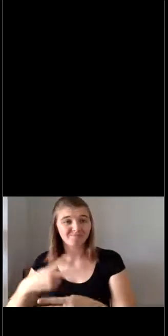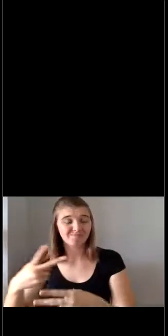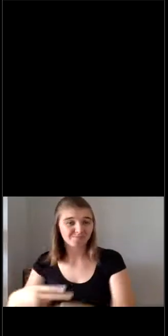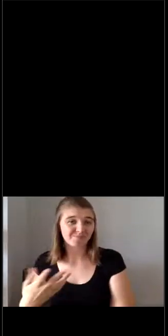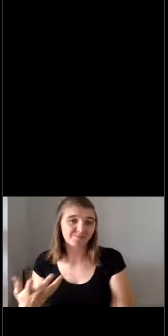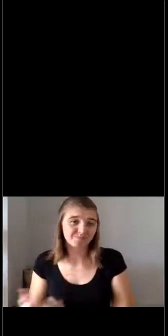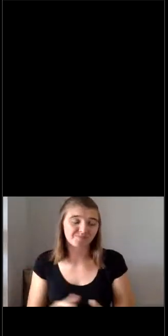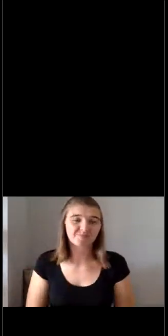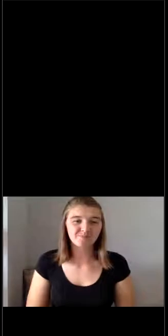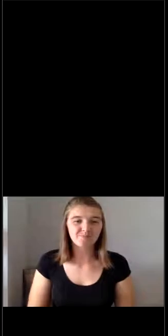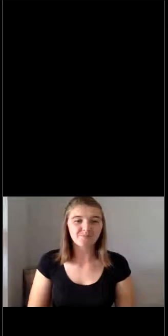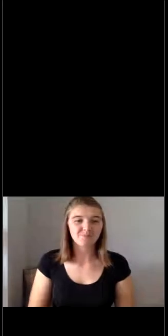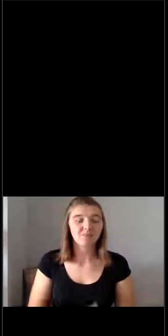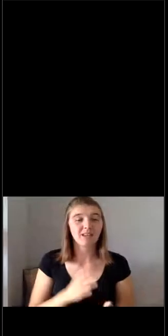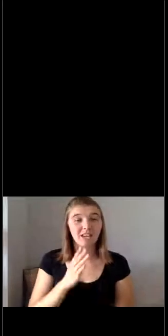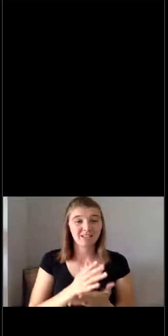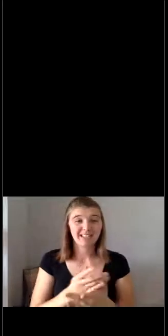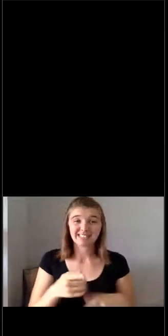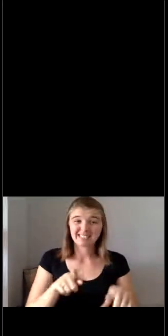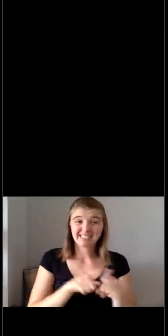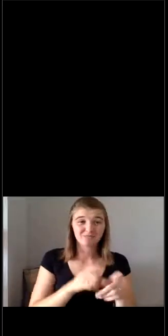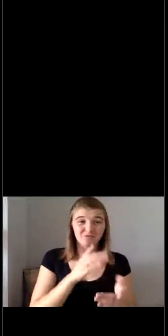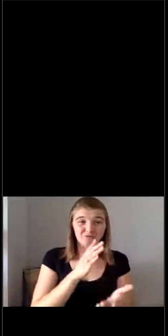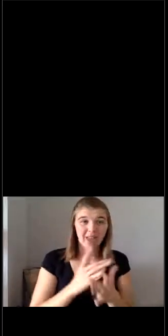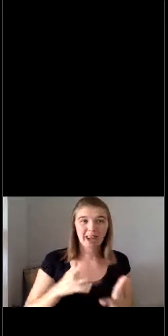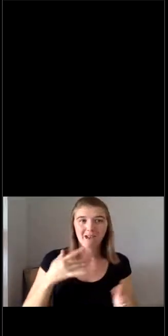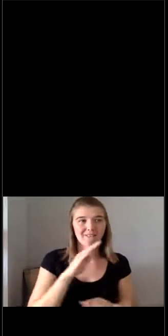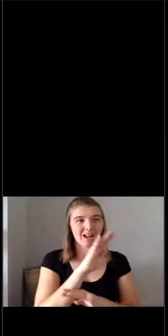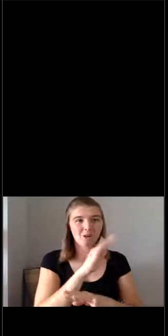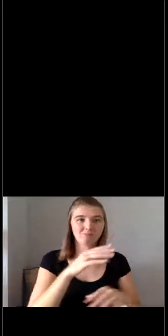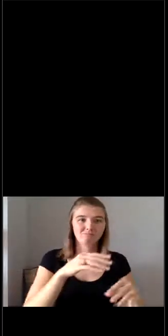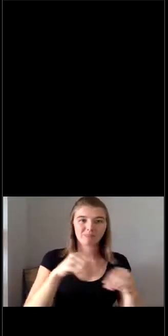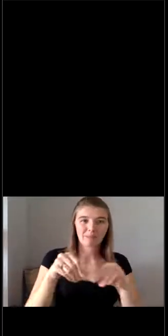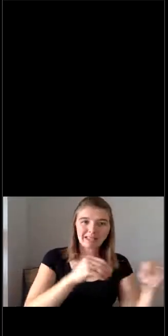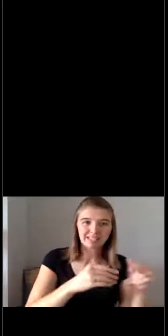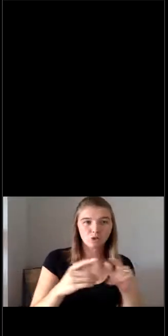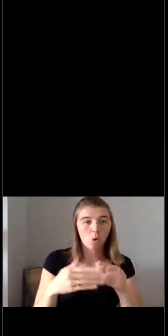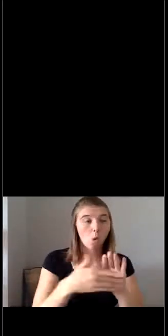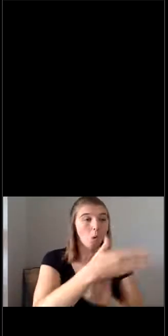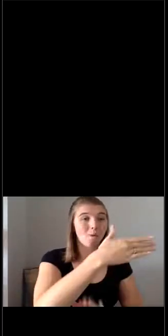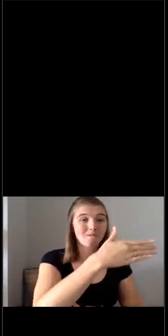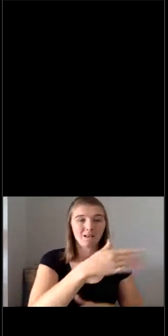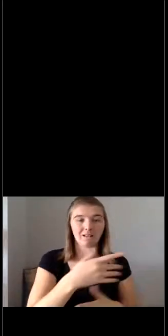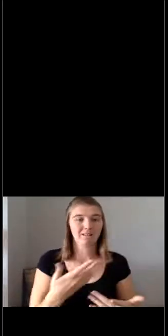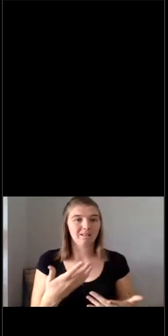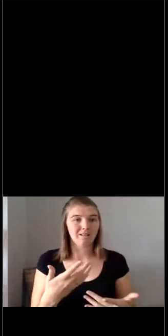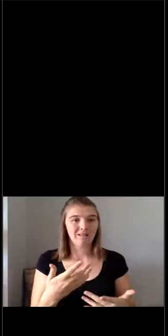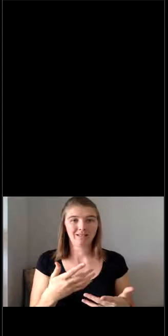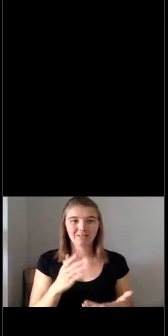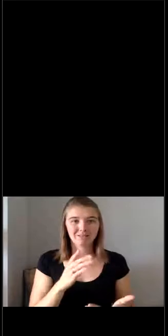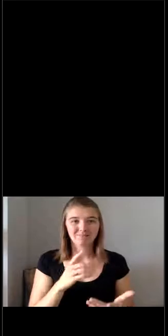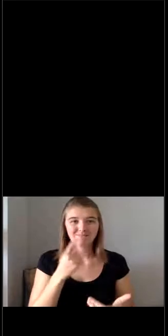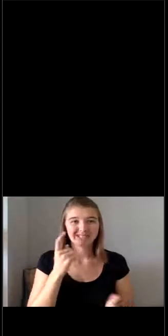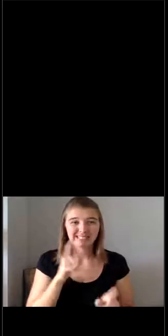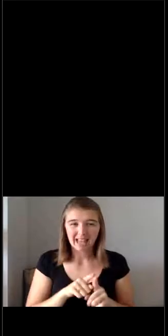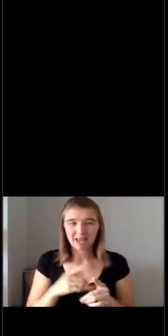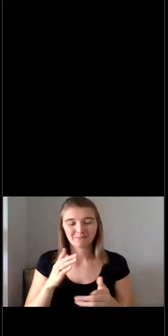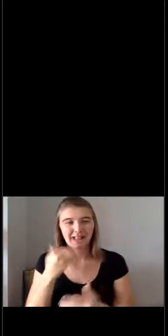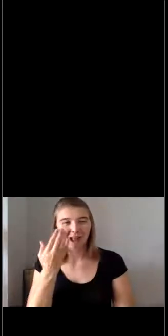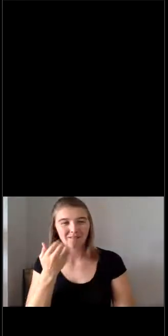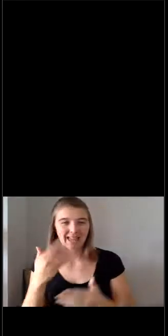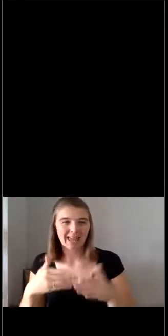diverse as people rescuing themselves from riptides, bomb disposal experts, and cancer patients. I don't have a camera with me today, so those of you not sure, it's nice to know who